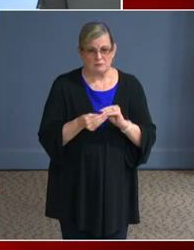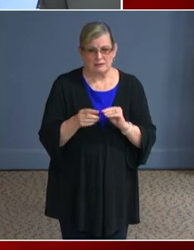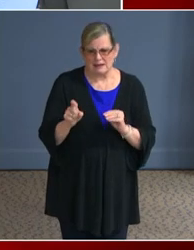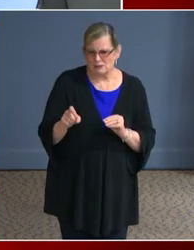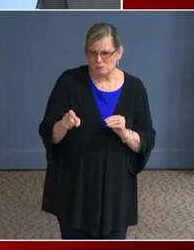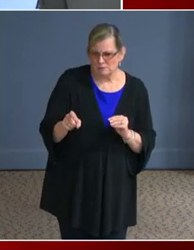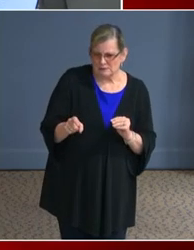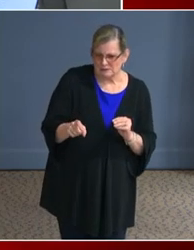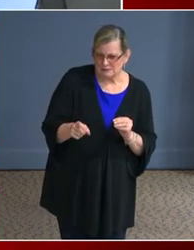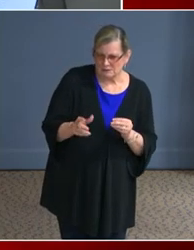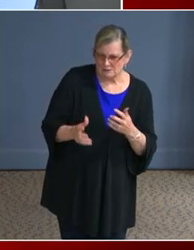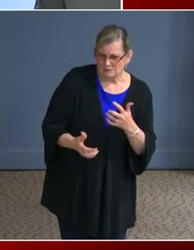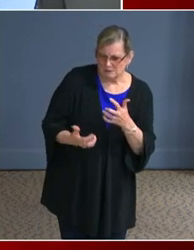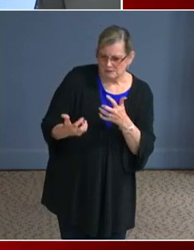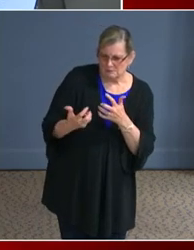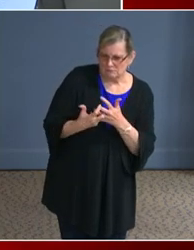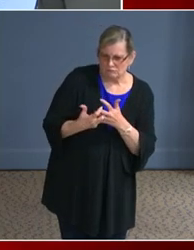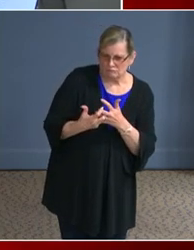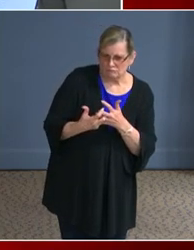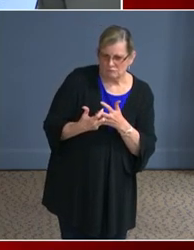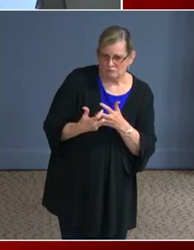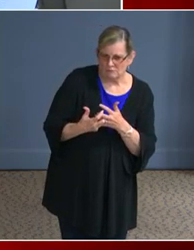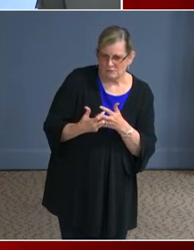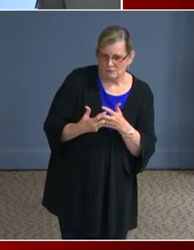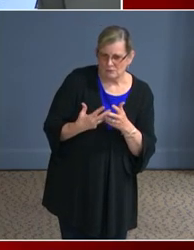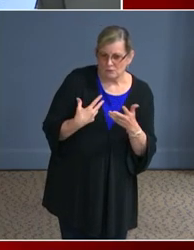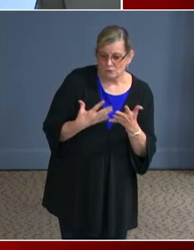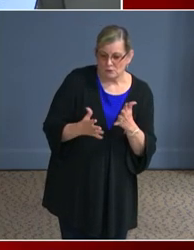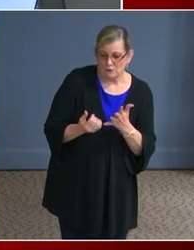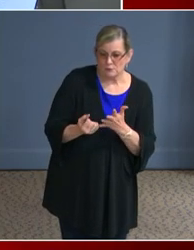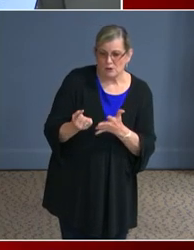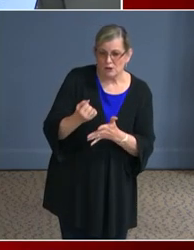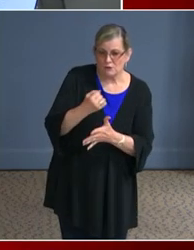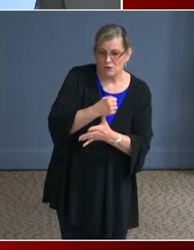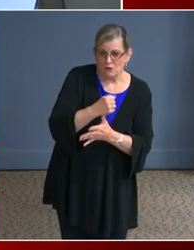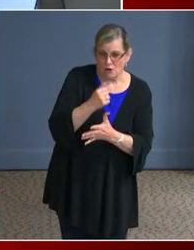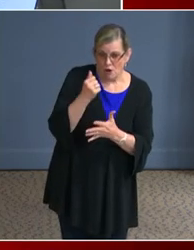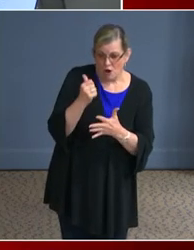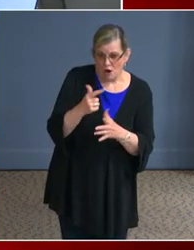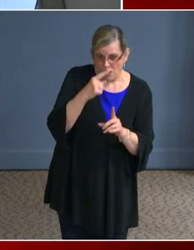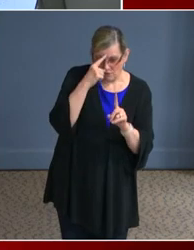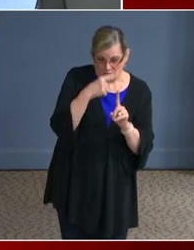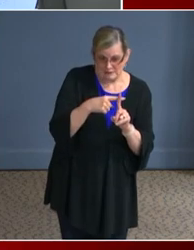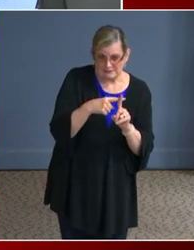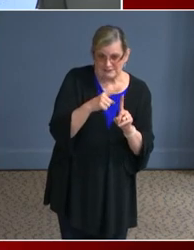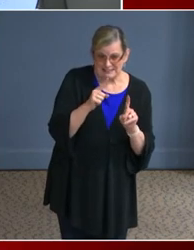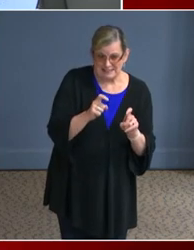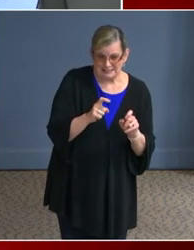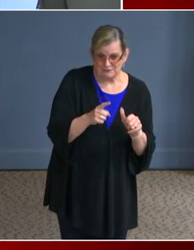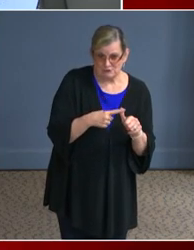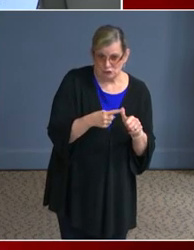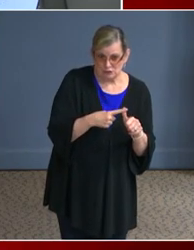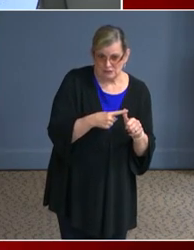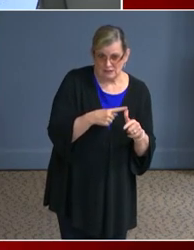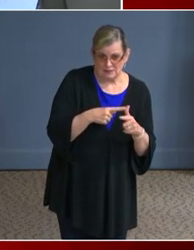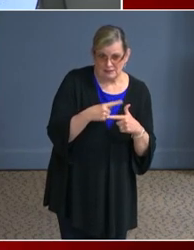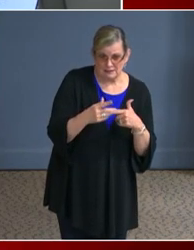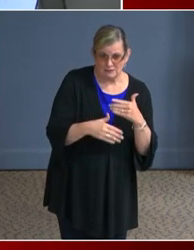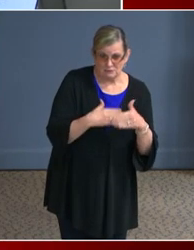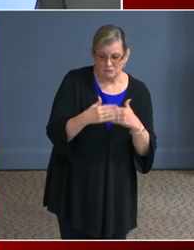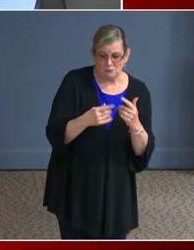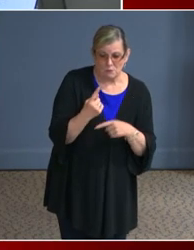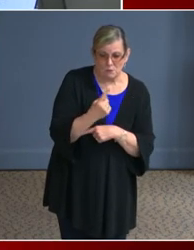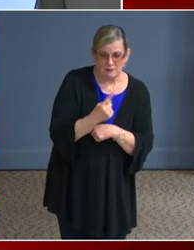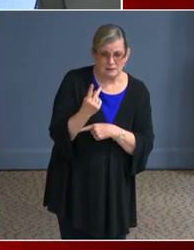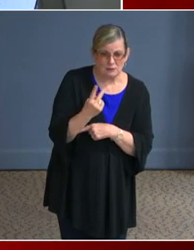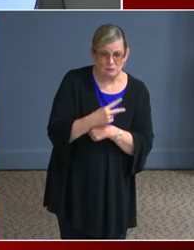reconciled. We prioritized reconciling the positive test, and we'll need to finish in the next day or so the